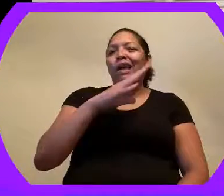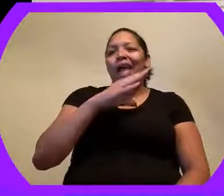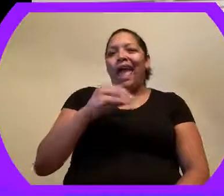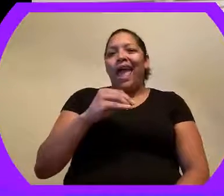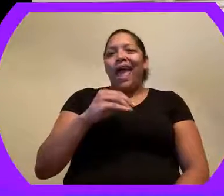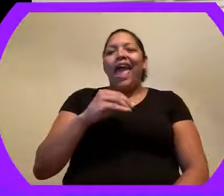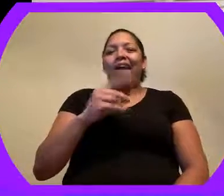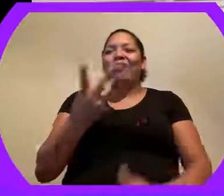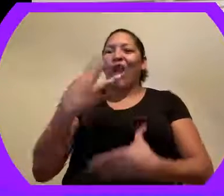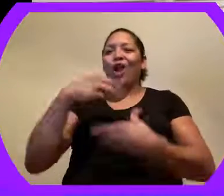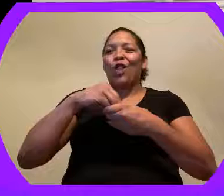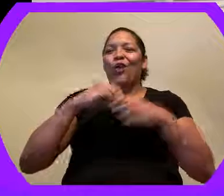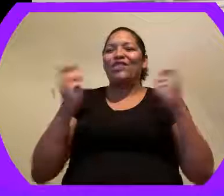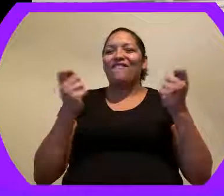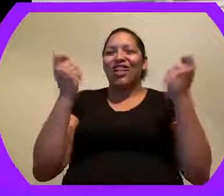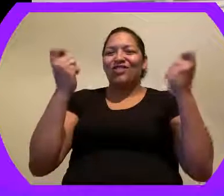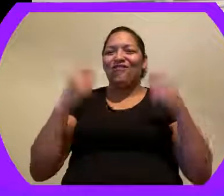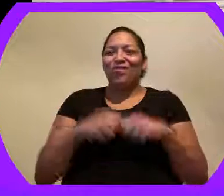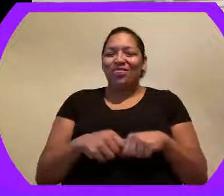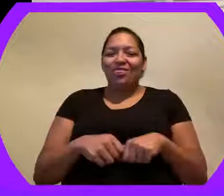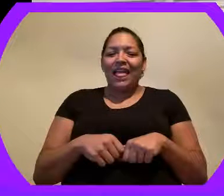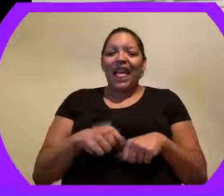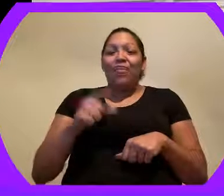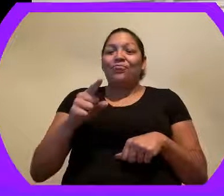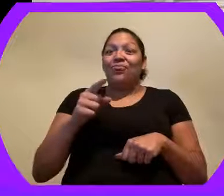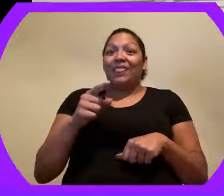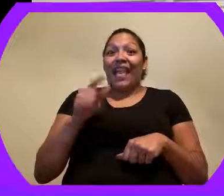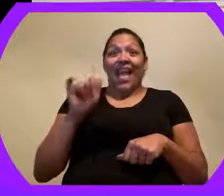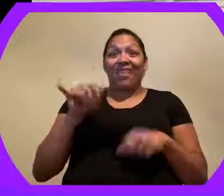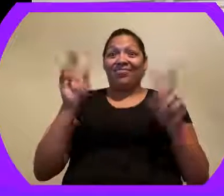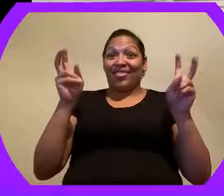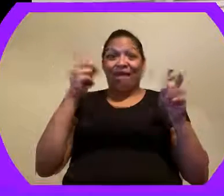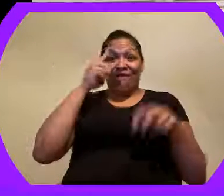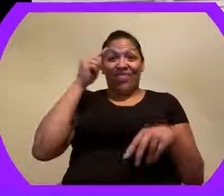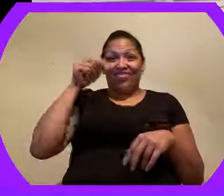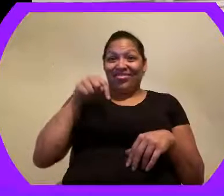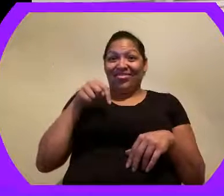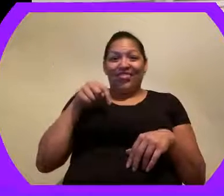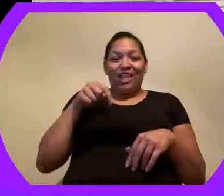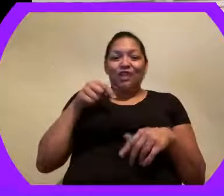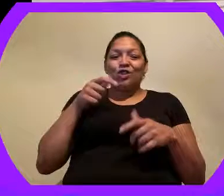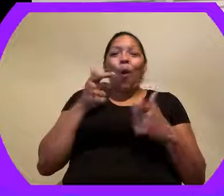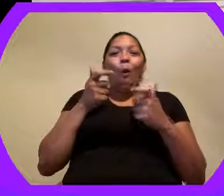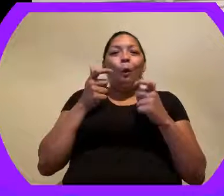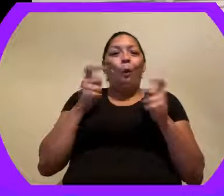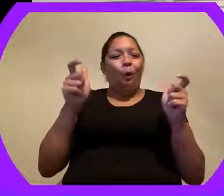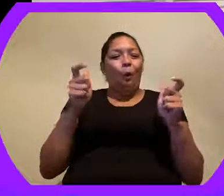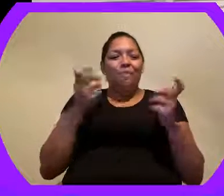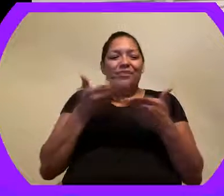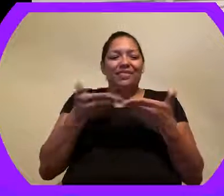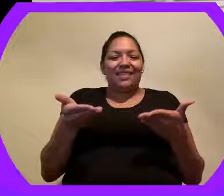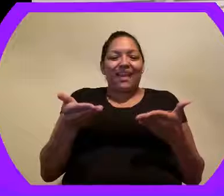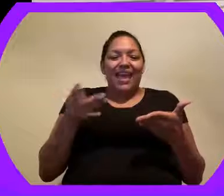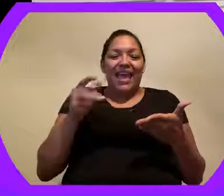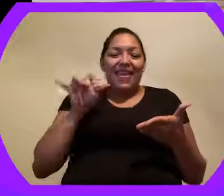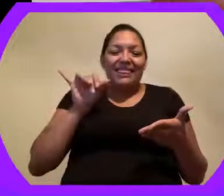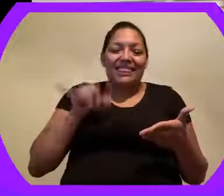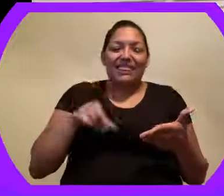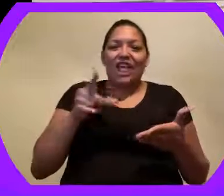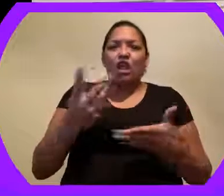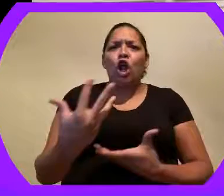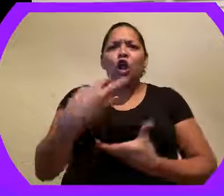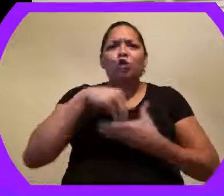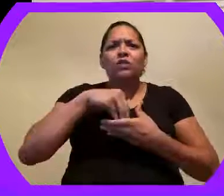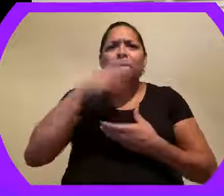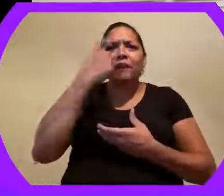your journey. I appreciate you. I appreciate Inclusion Fest. You know, one of the major themes of this whole concept, this whole